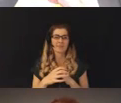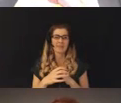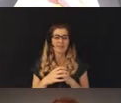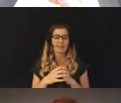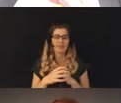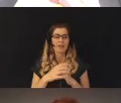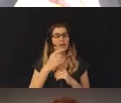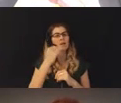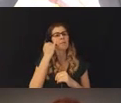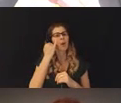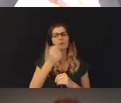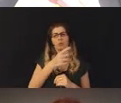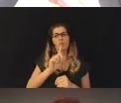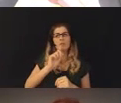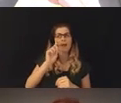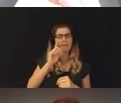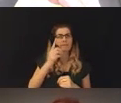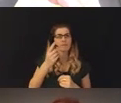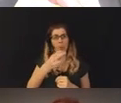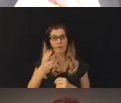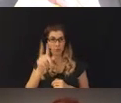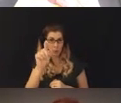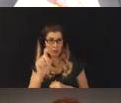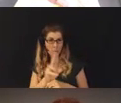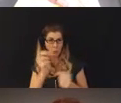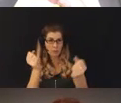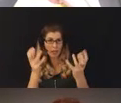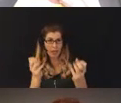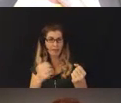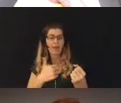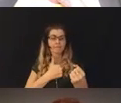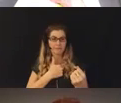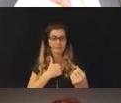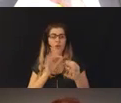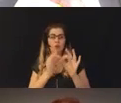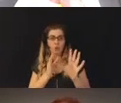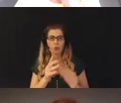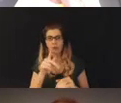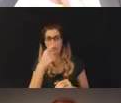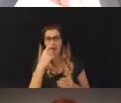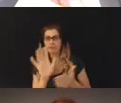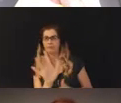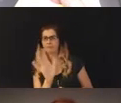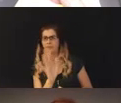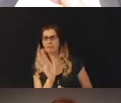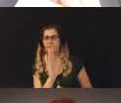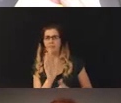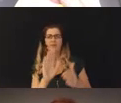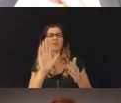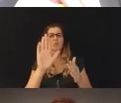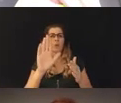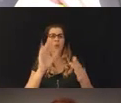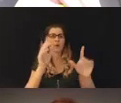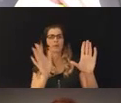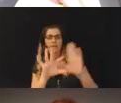So if you want to pin the interpreter, and if you have not yet seen the interpreter, you can scroll through your video cameras to find